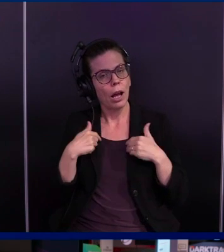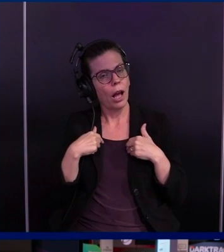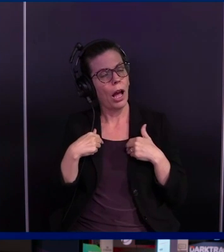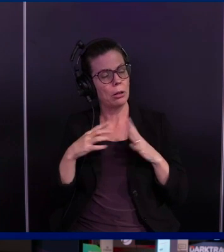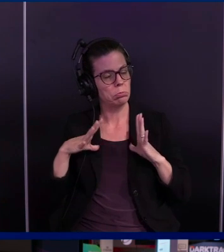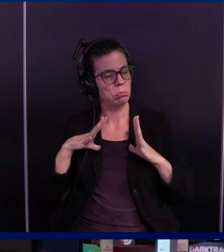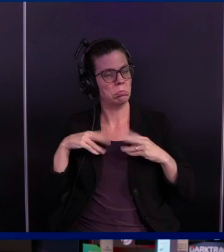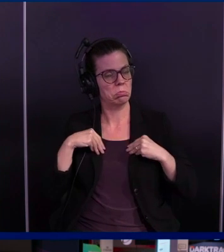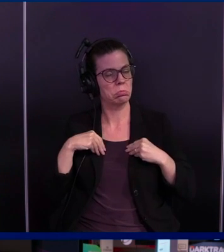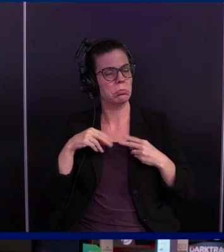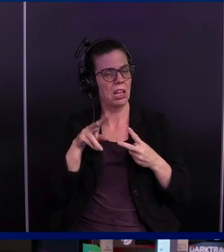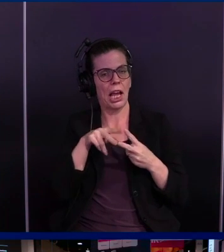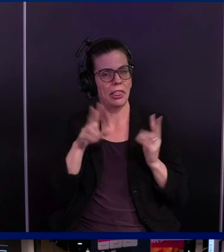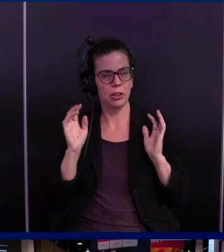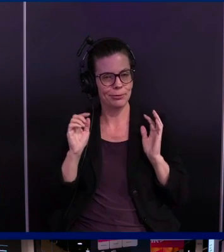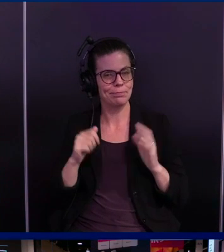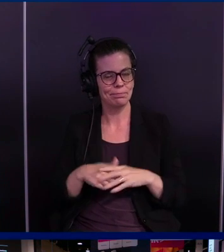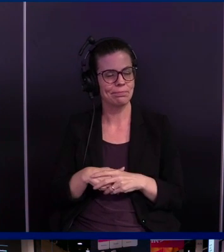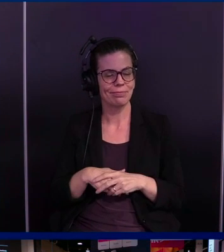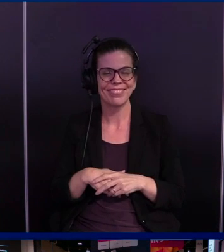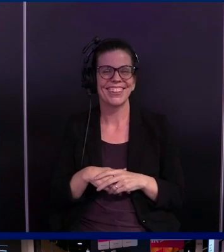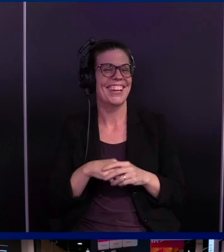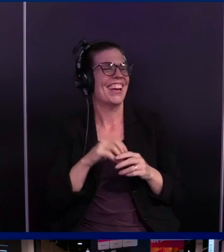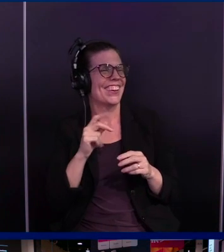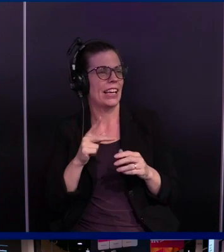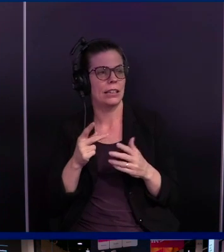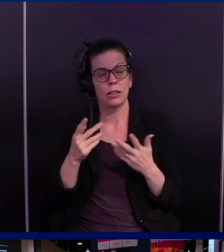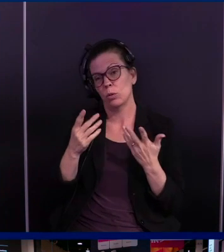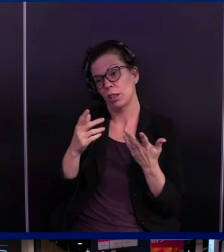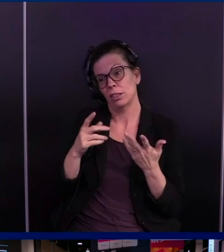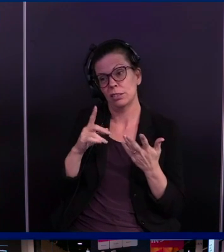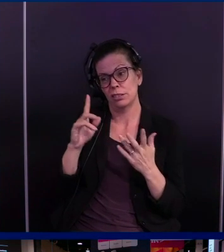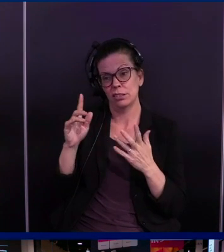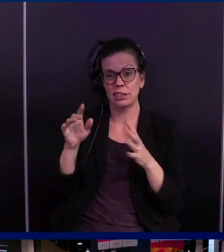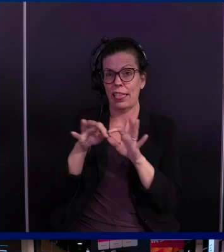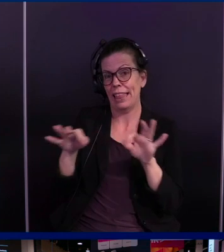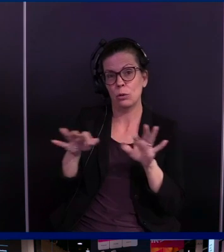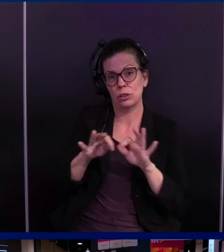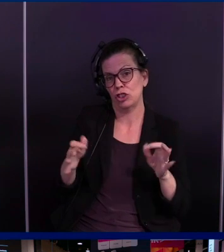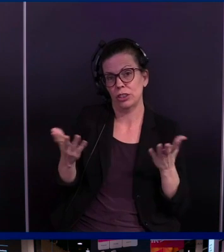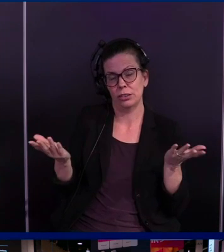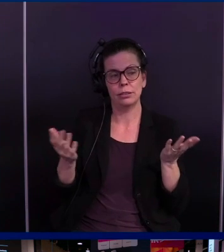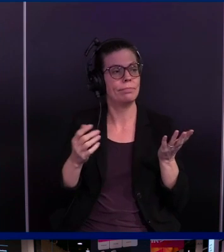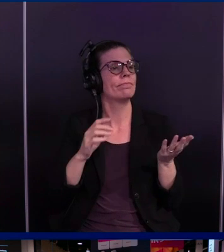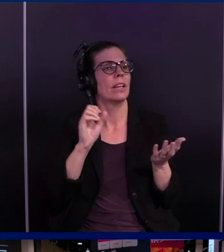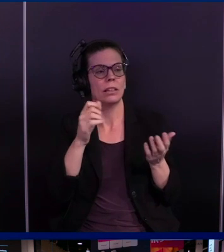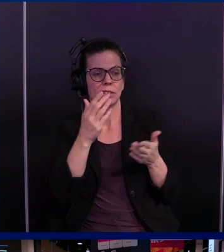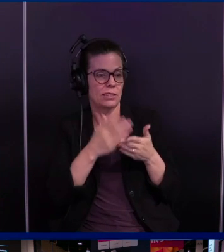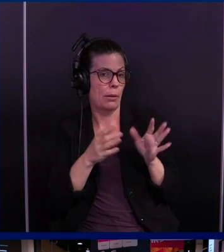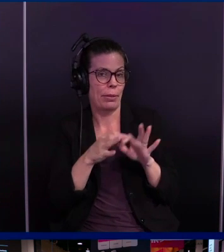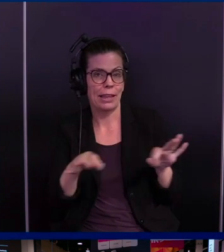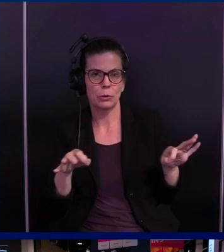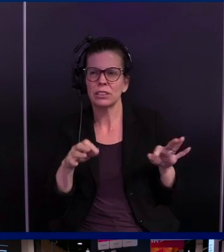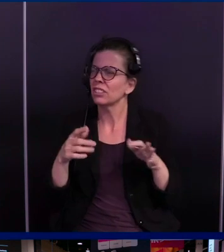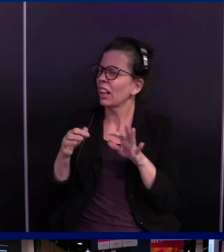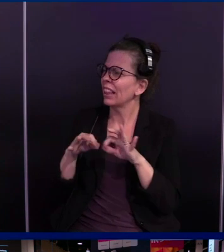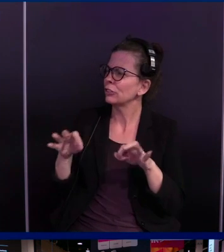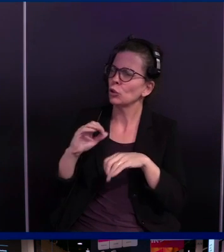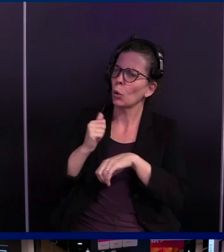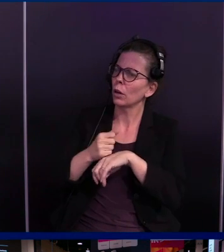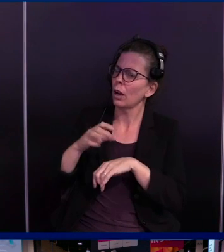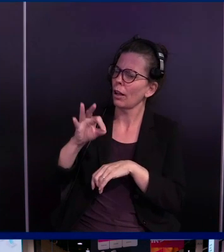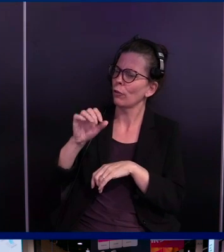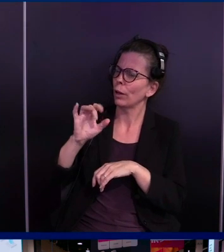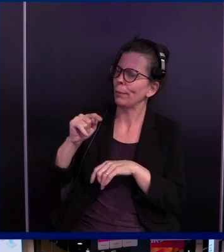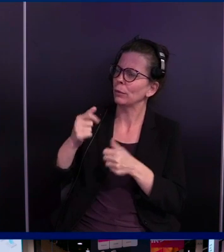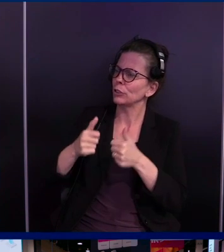with either. Okay. It's all languages, you know. Yeah. It's all just some language. Is it a language or a format?